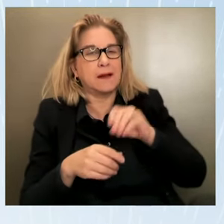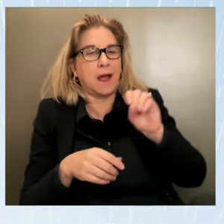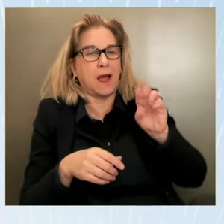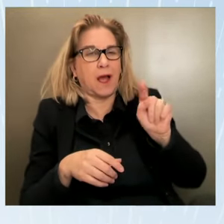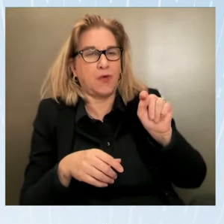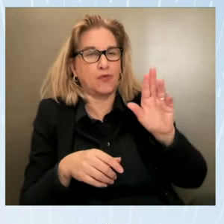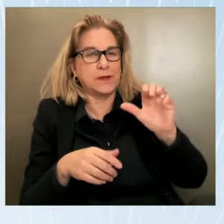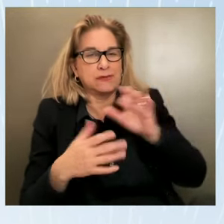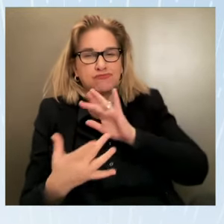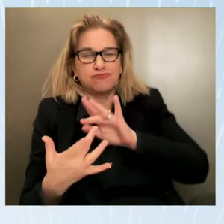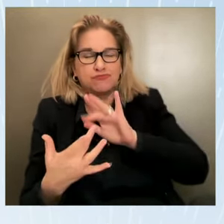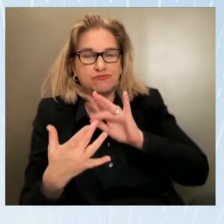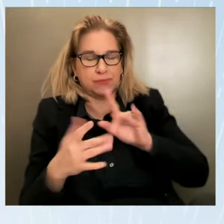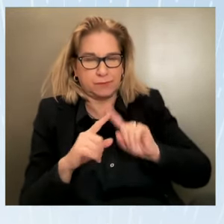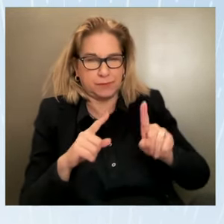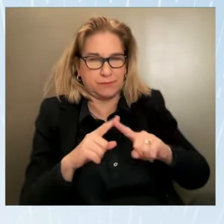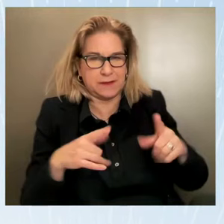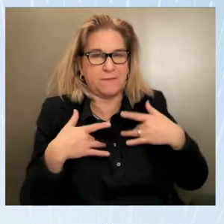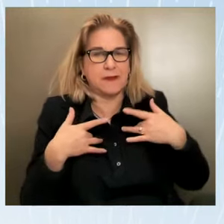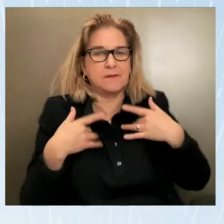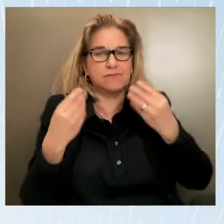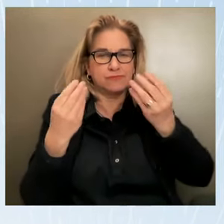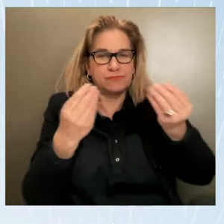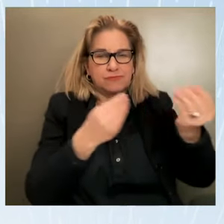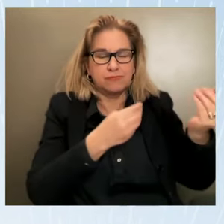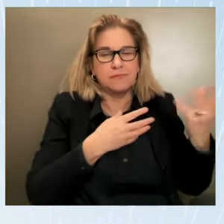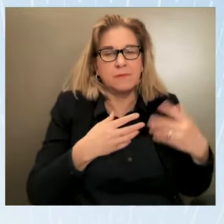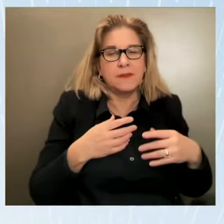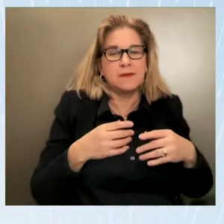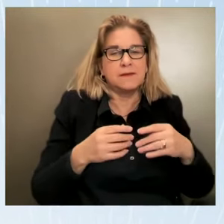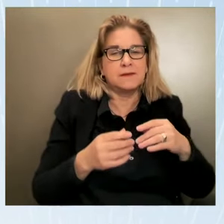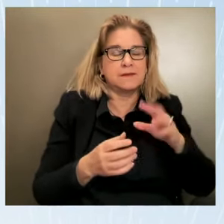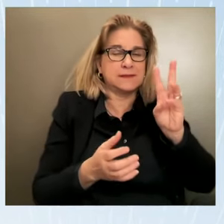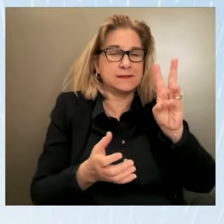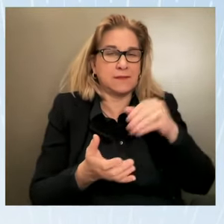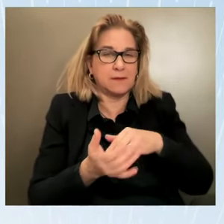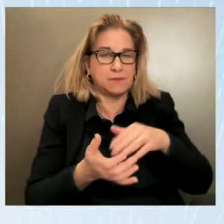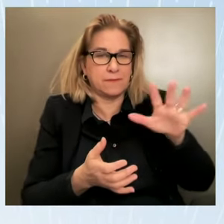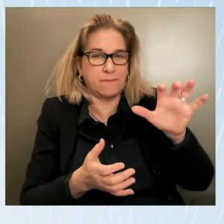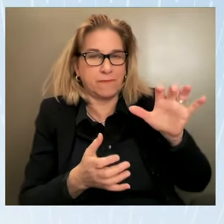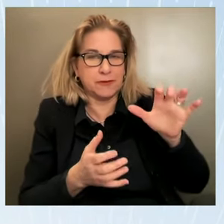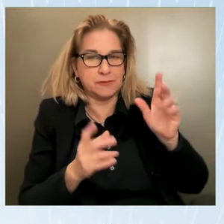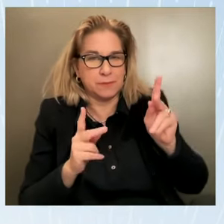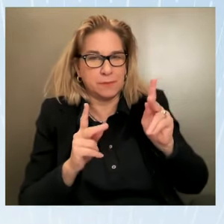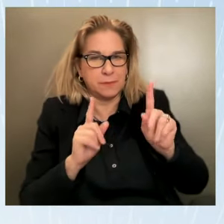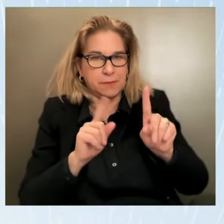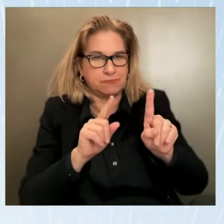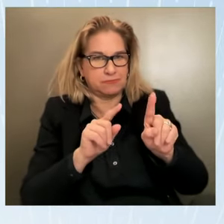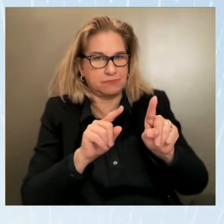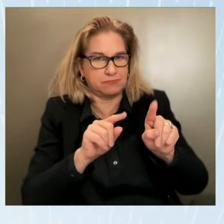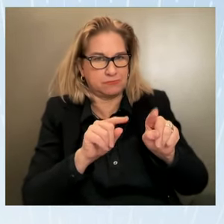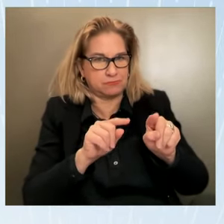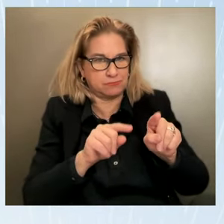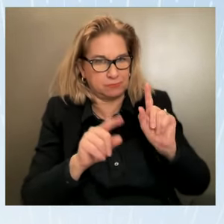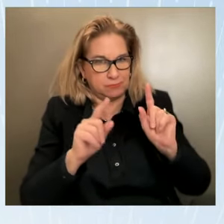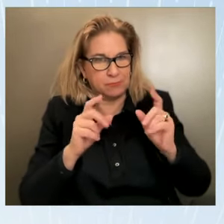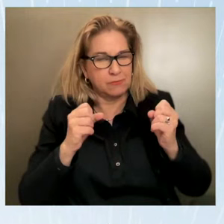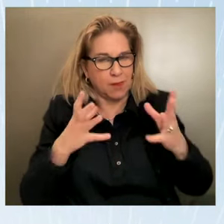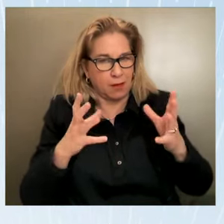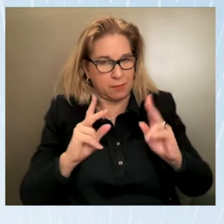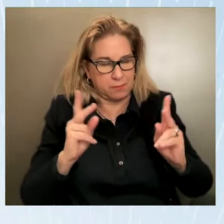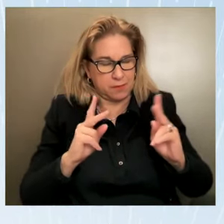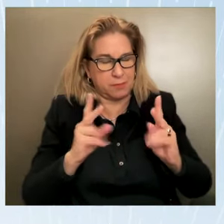6,500 attendees. So the agency is also developing new materials on human trafficking for our youth at work